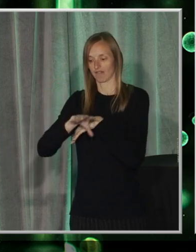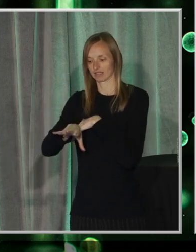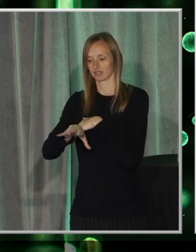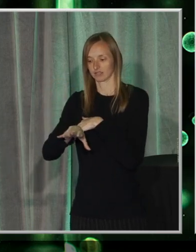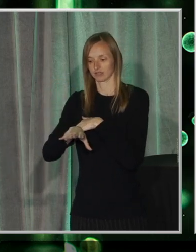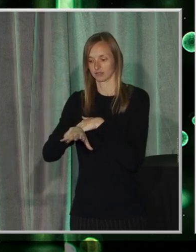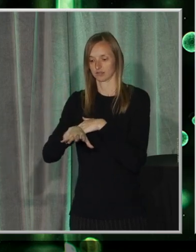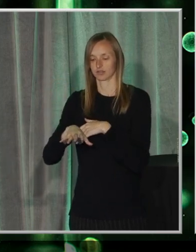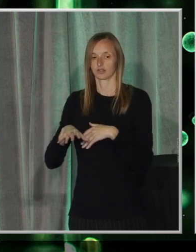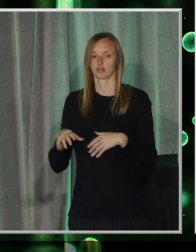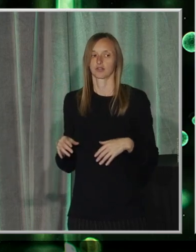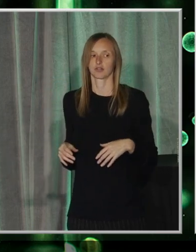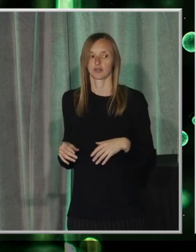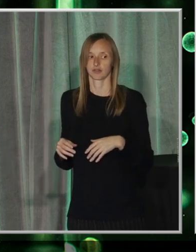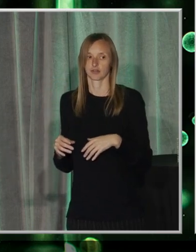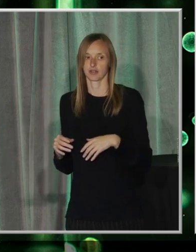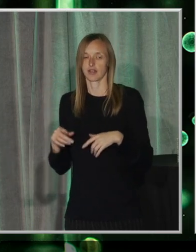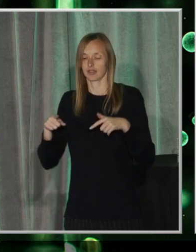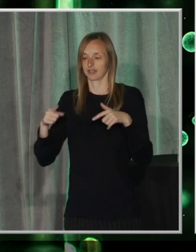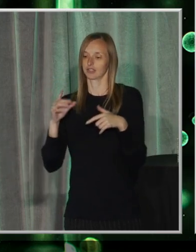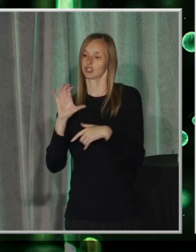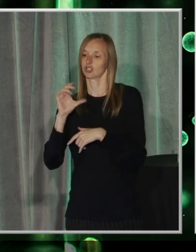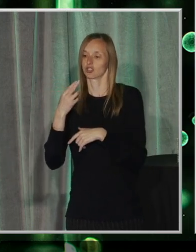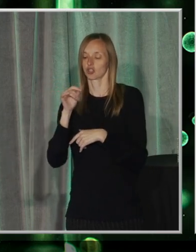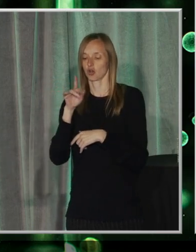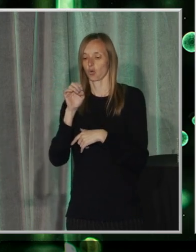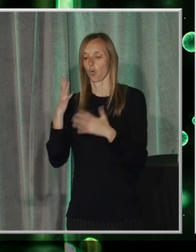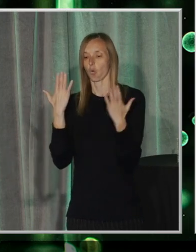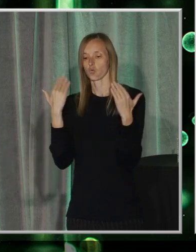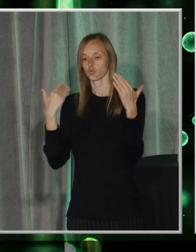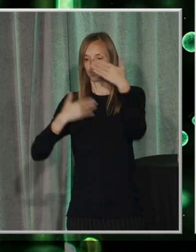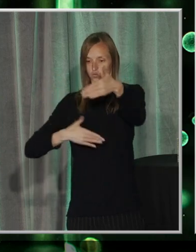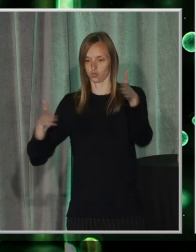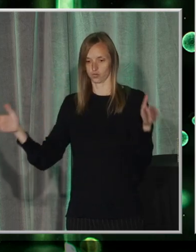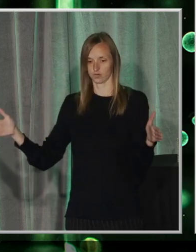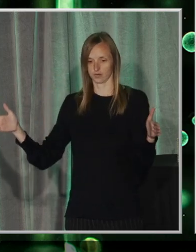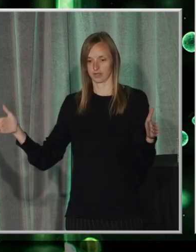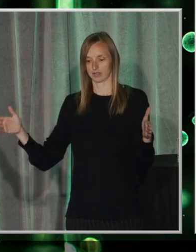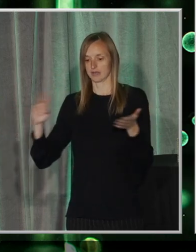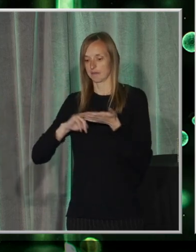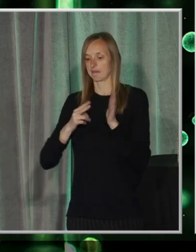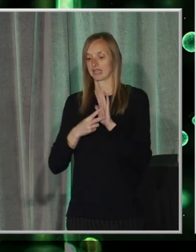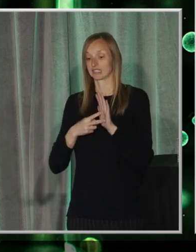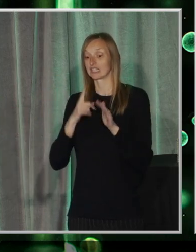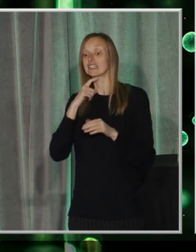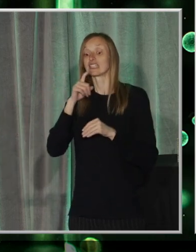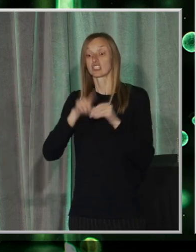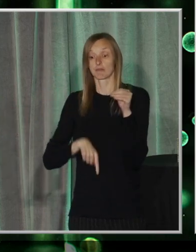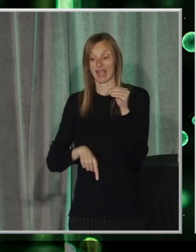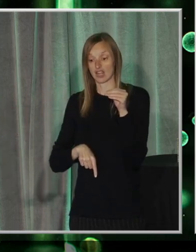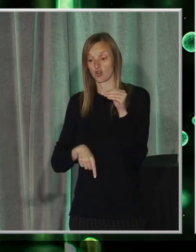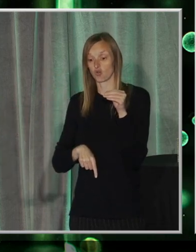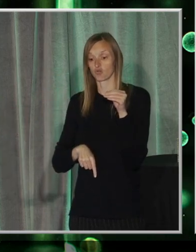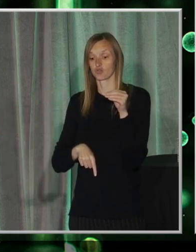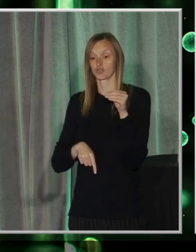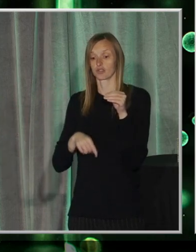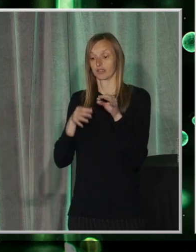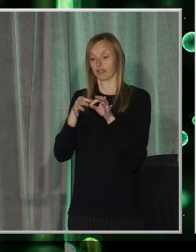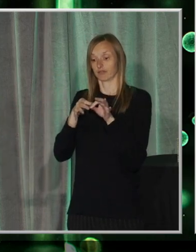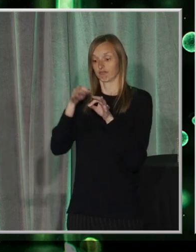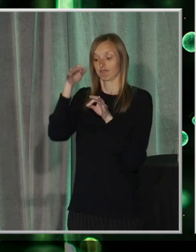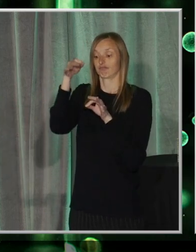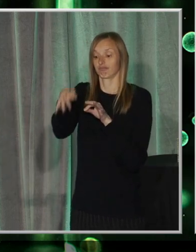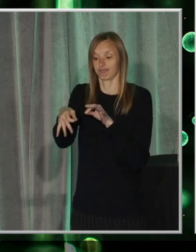As a result of this charcoal cooler, it extends shelf life of tomatoes, and it's cost